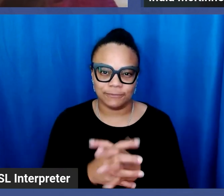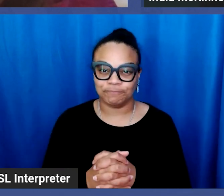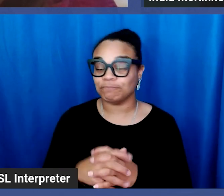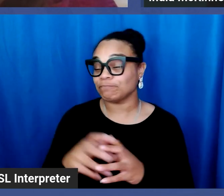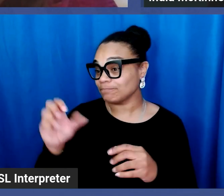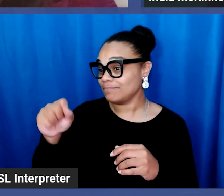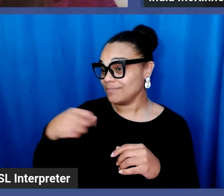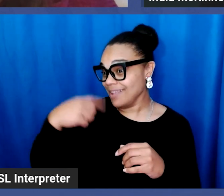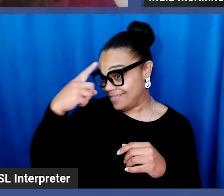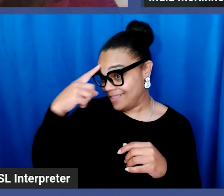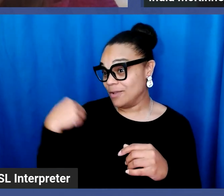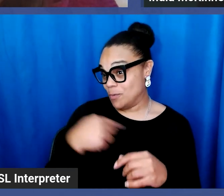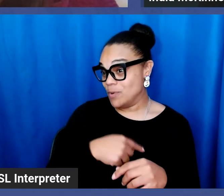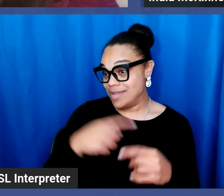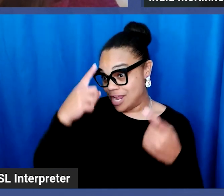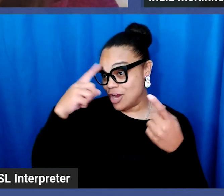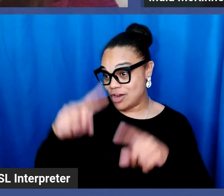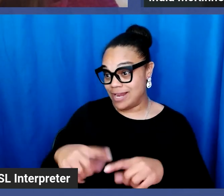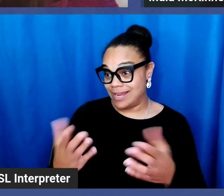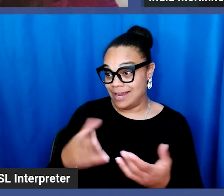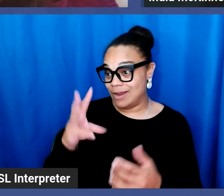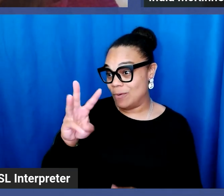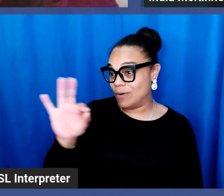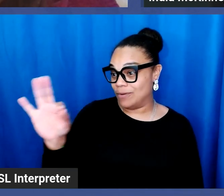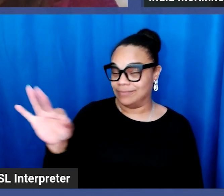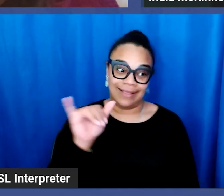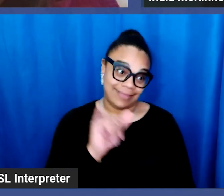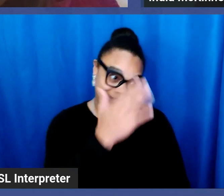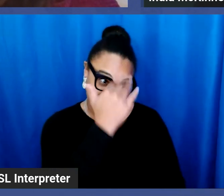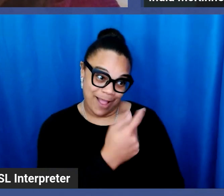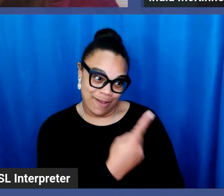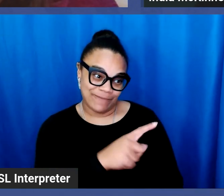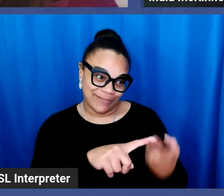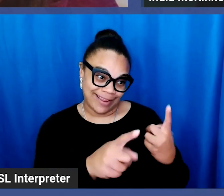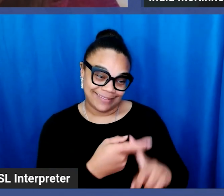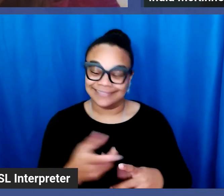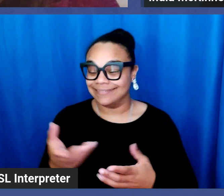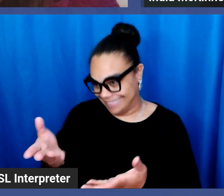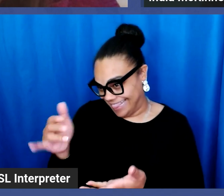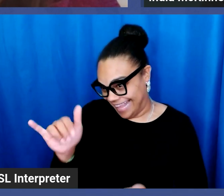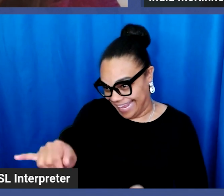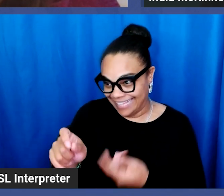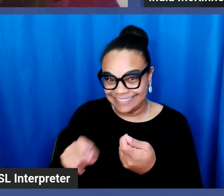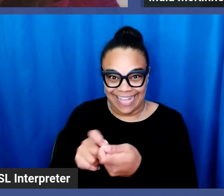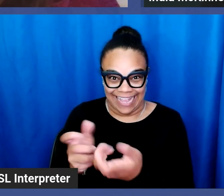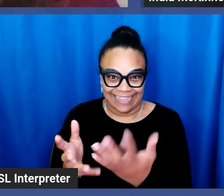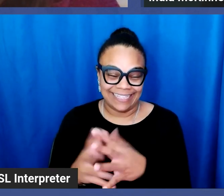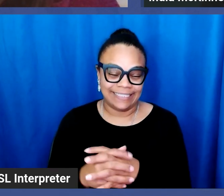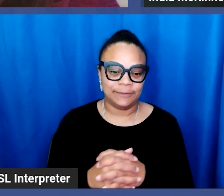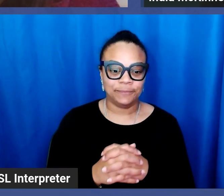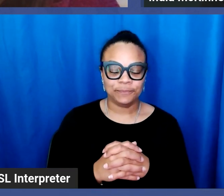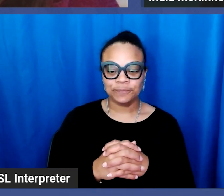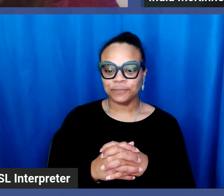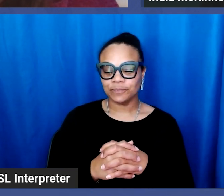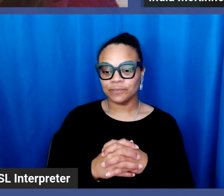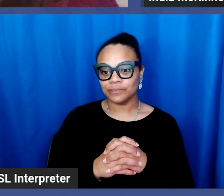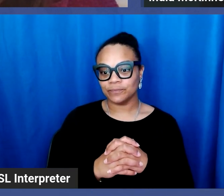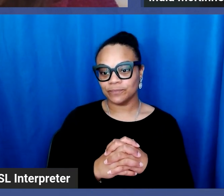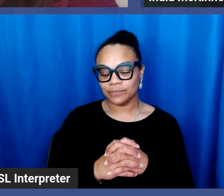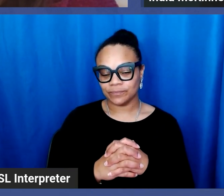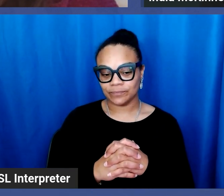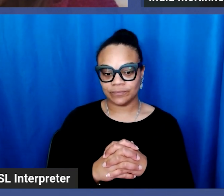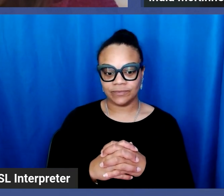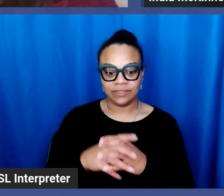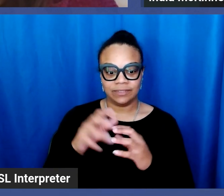agree here at Woodhull, and that's why we're friends. Yeah, exactly. And it's